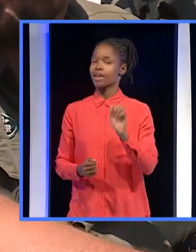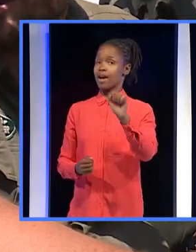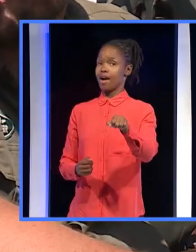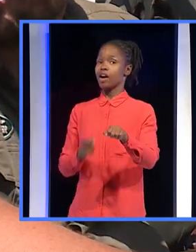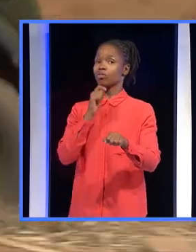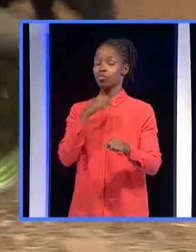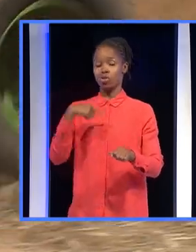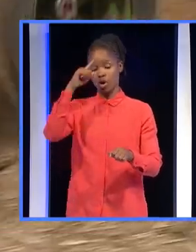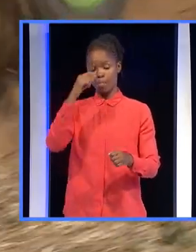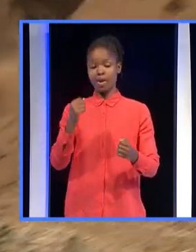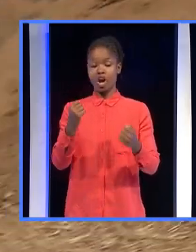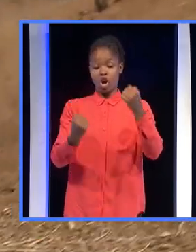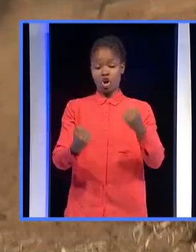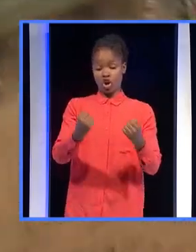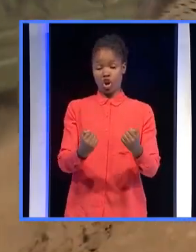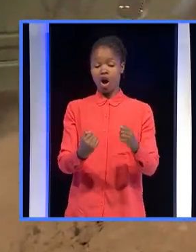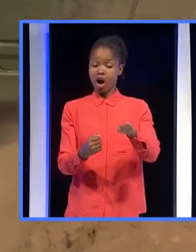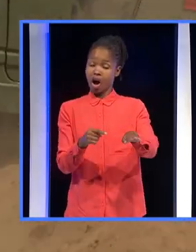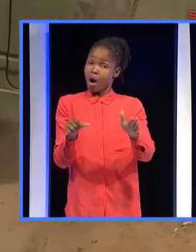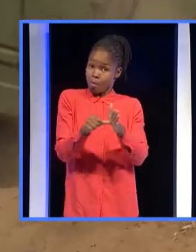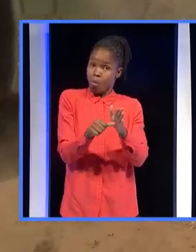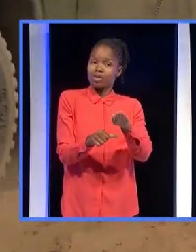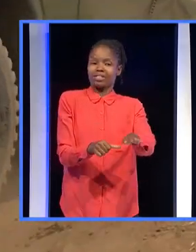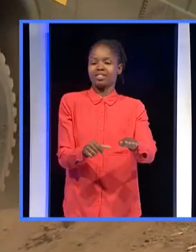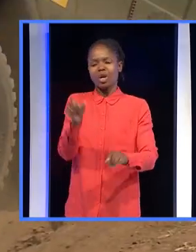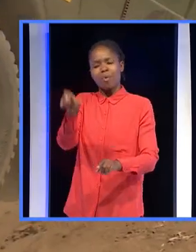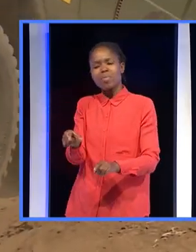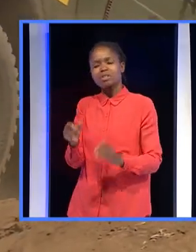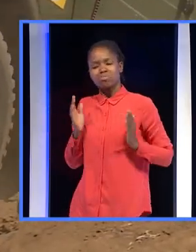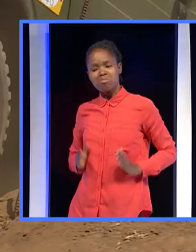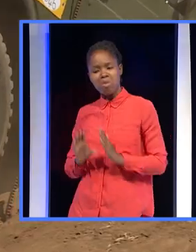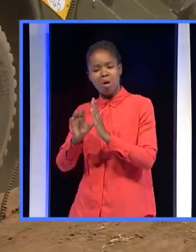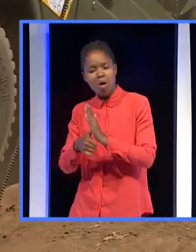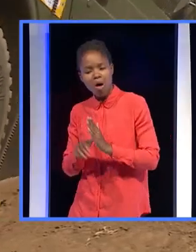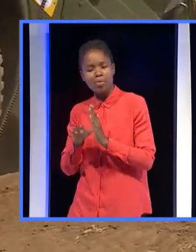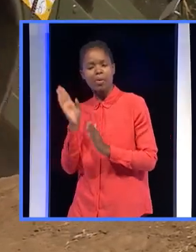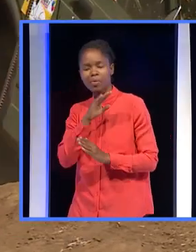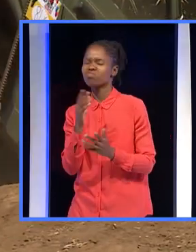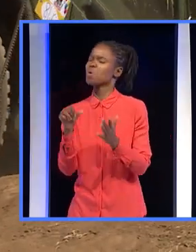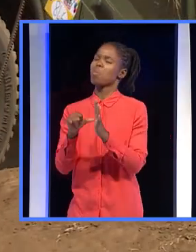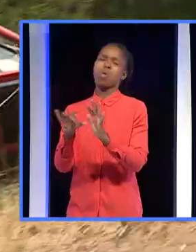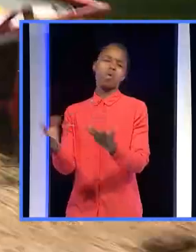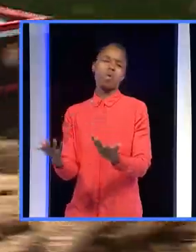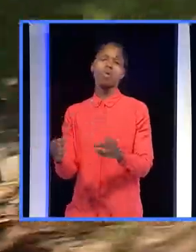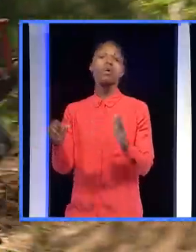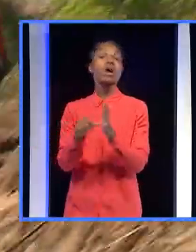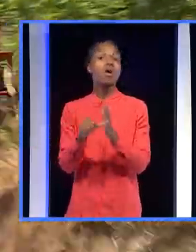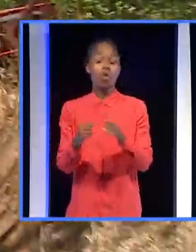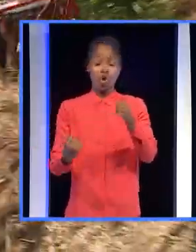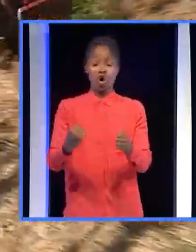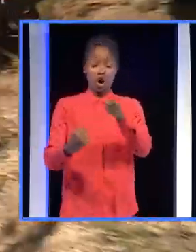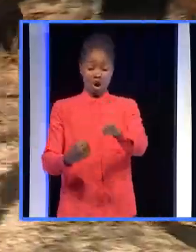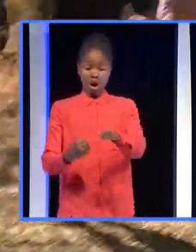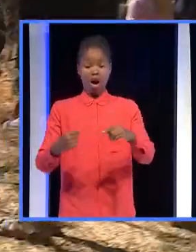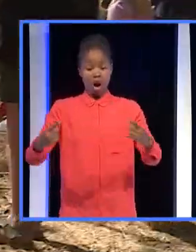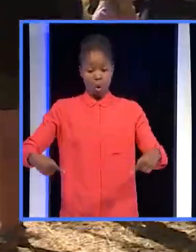not about who's driving the car, but what you're driving. Okay. So it's all coming down to your vehicle, what wheels, what suspension. Not